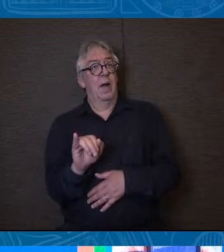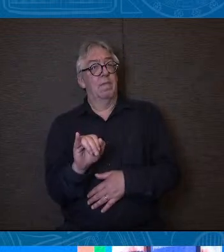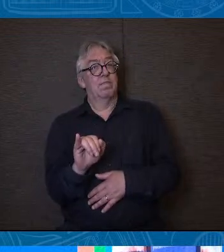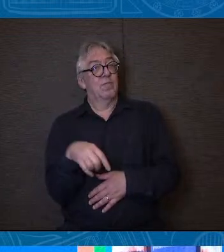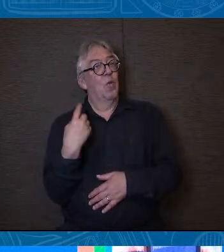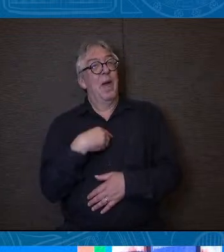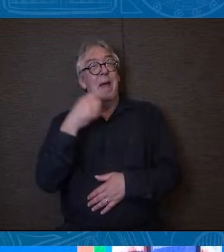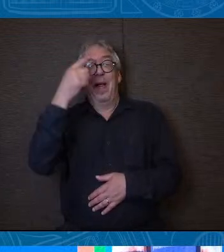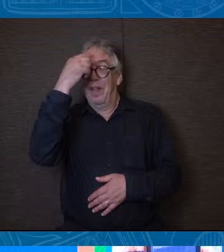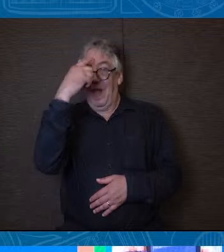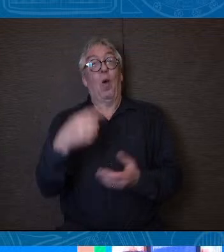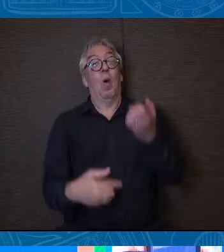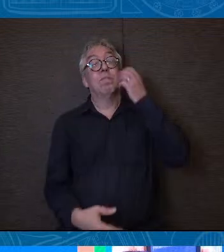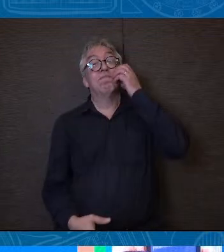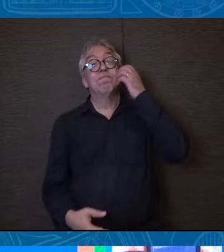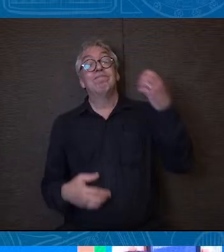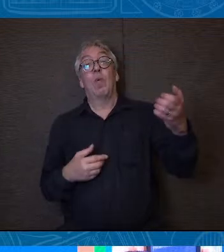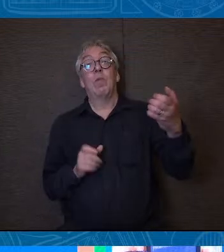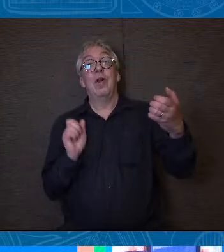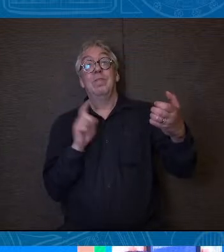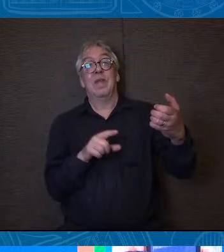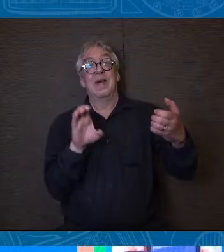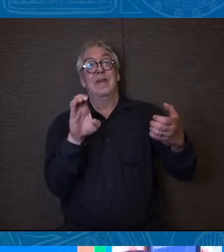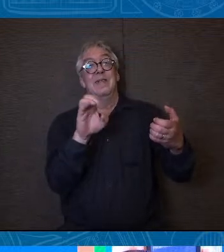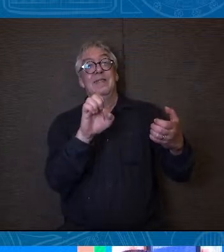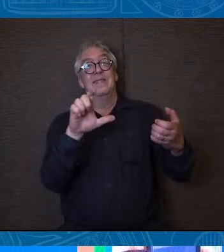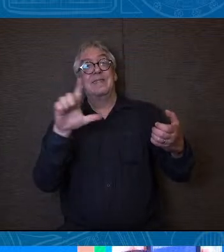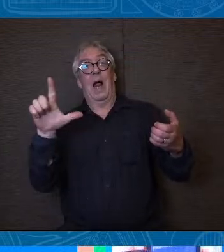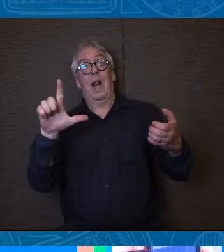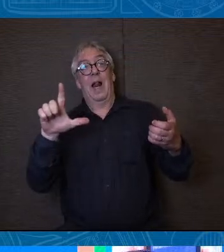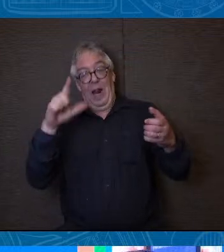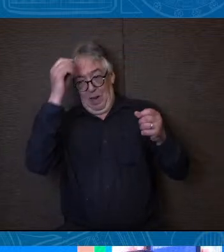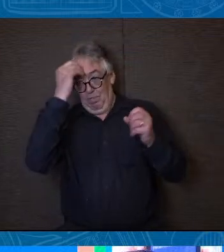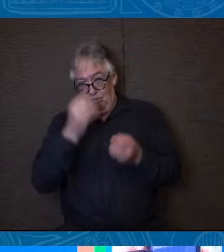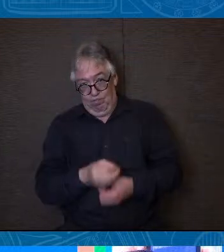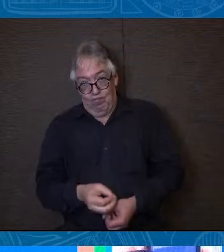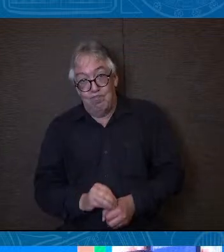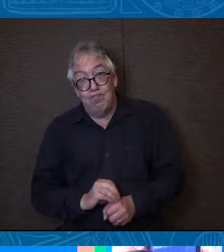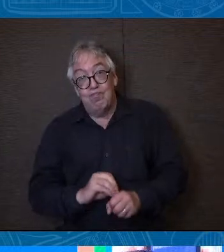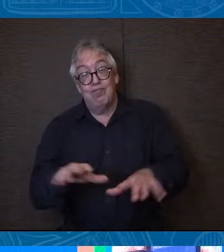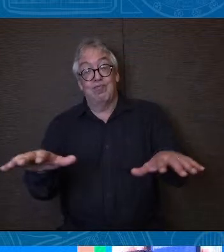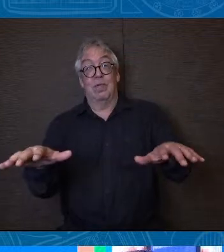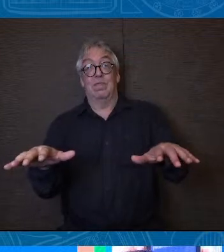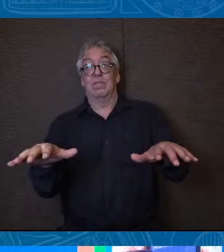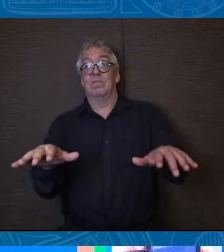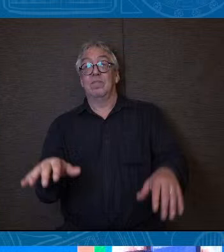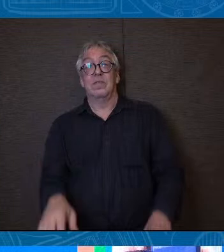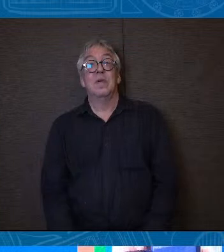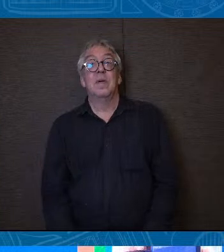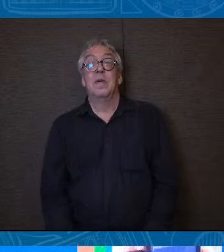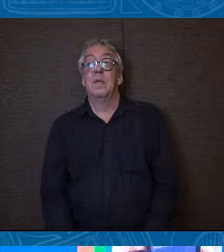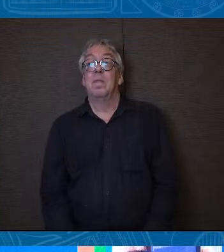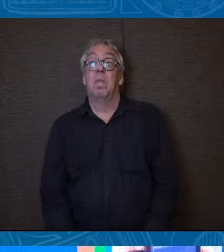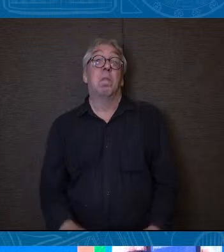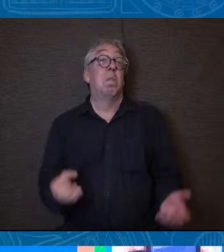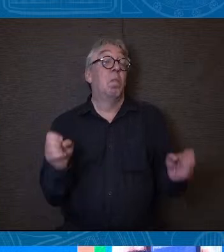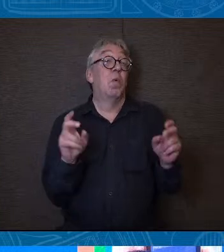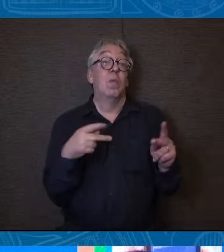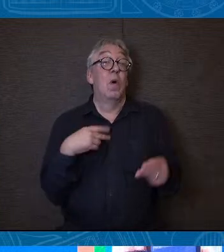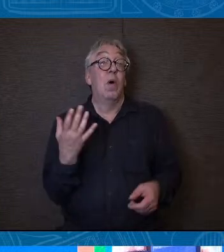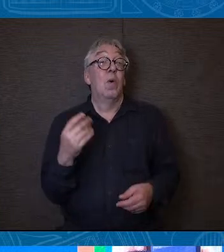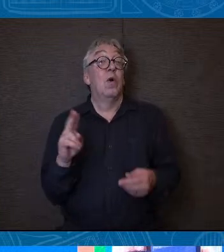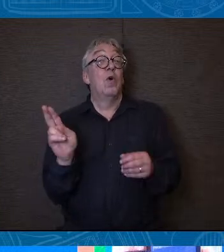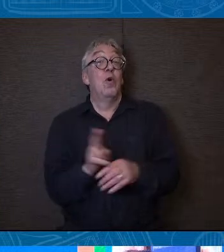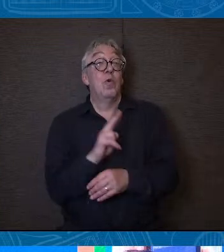broadcast. Cell broadcast is a technology, as I mentioned, is where we want to use